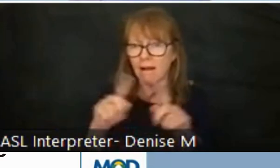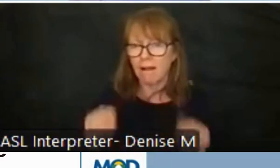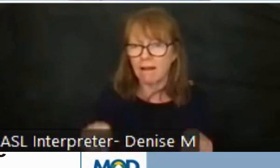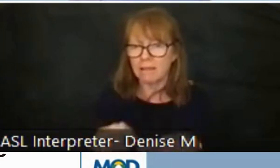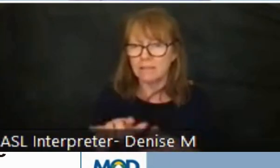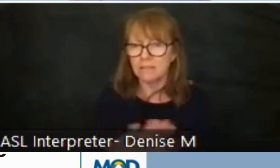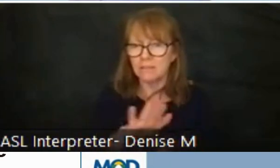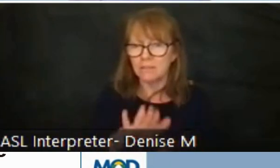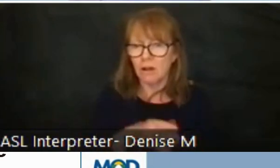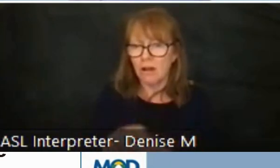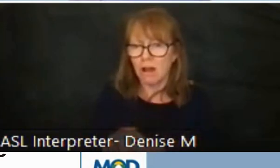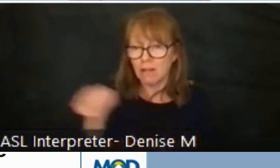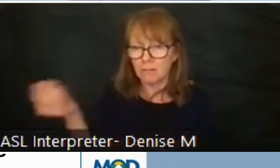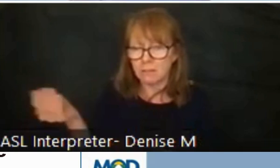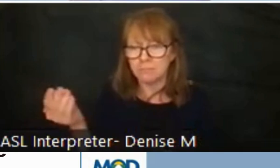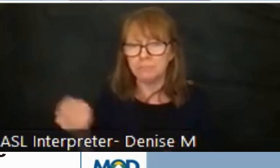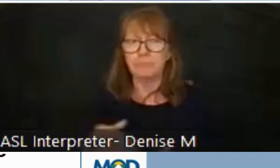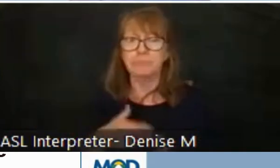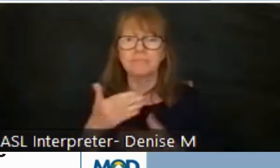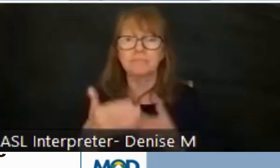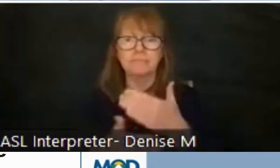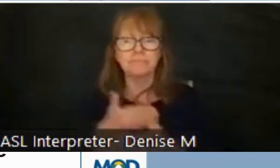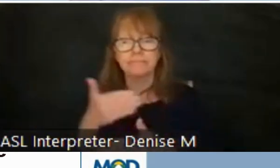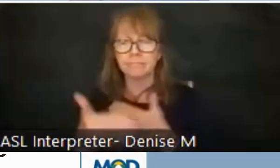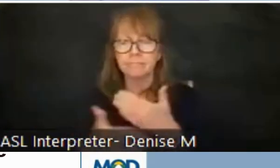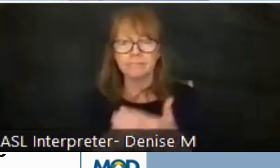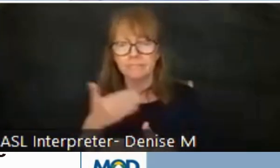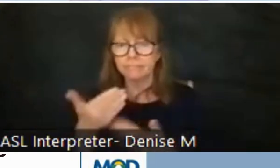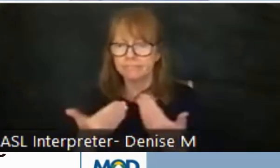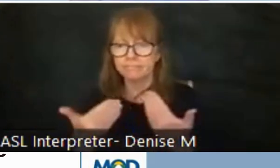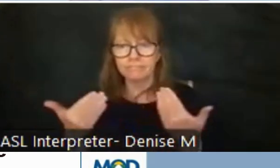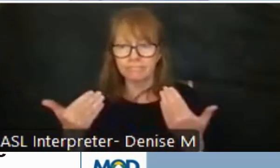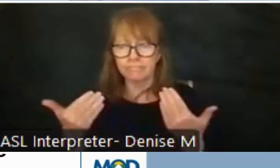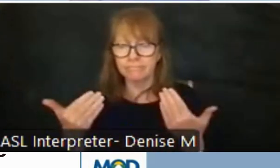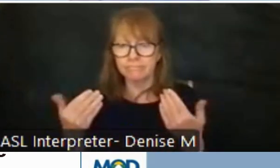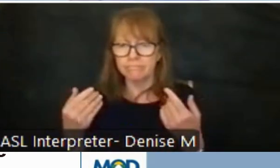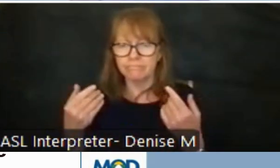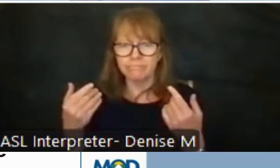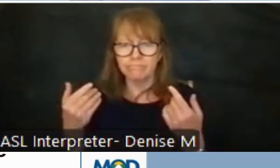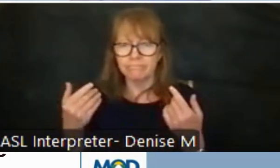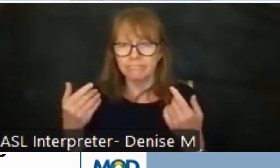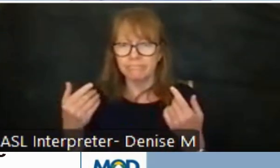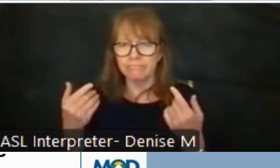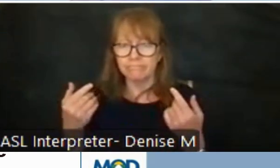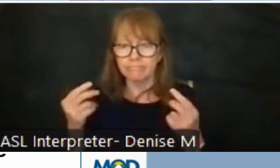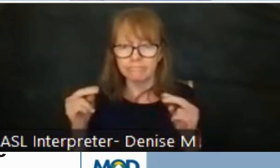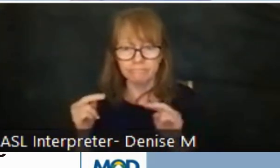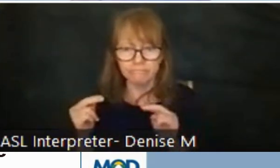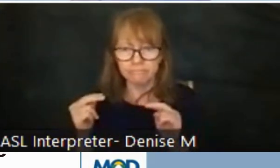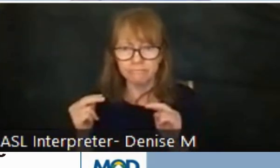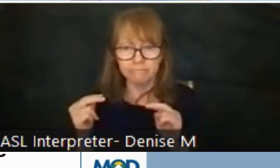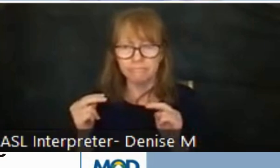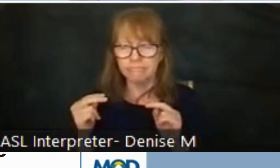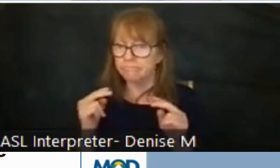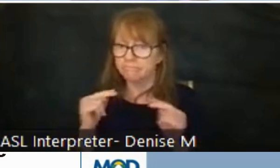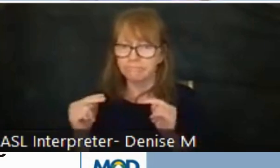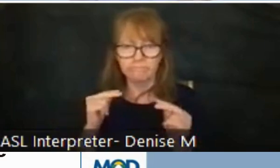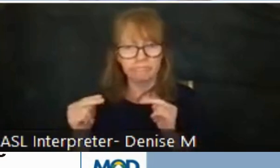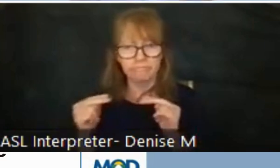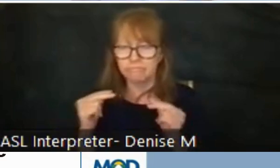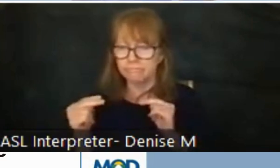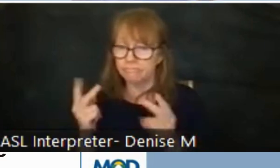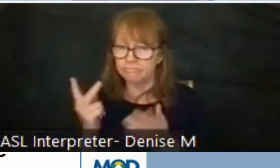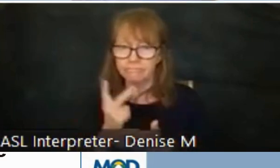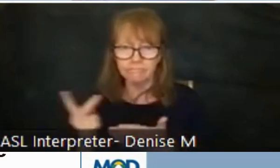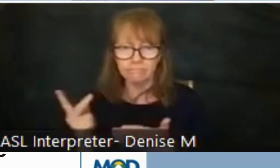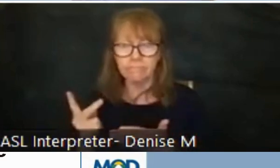Once you get to an impasse with your housing provider and you decide to file a complaint, we